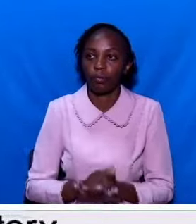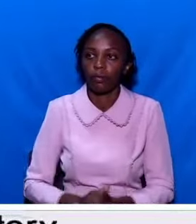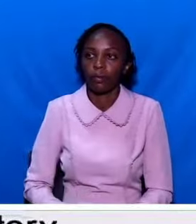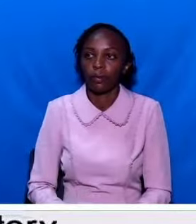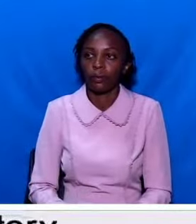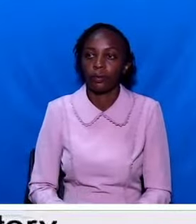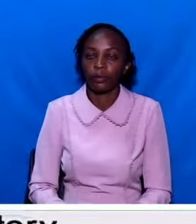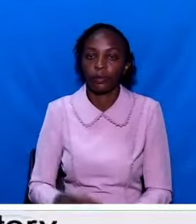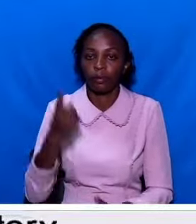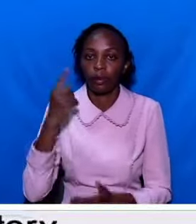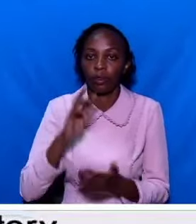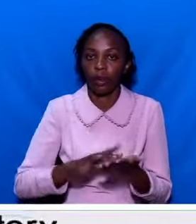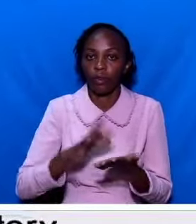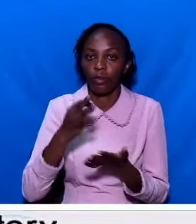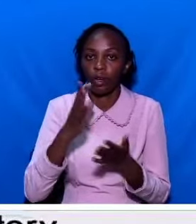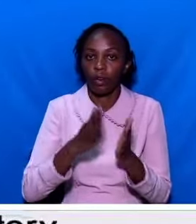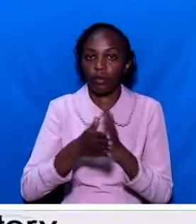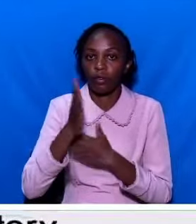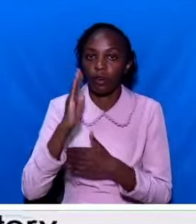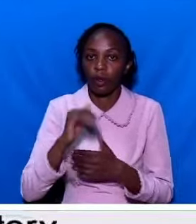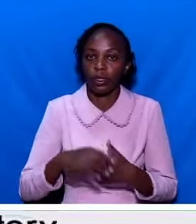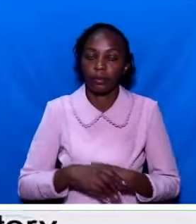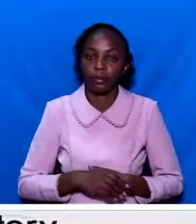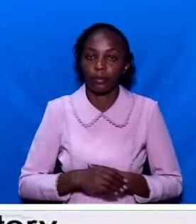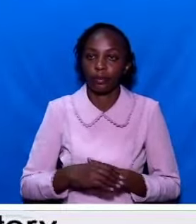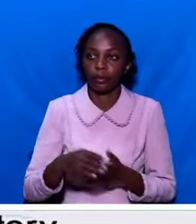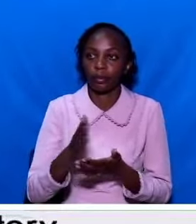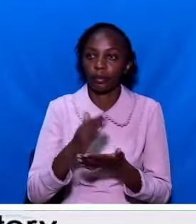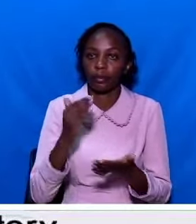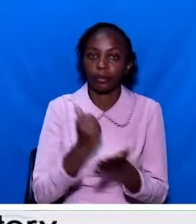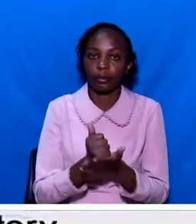for the glory of God. Amen.